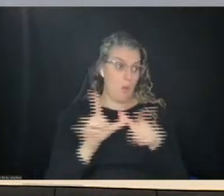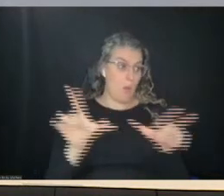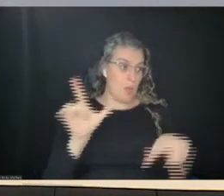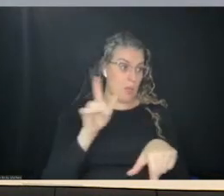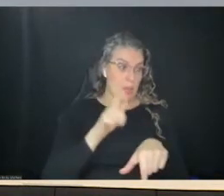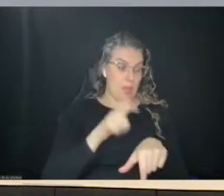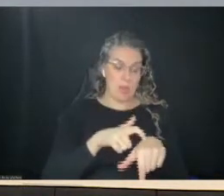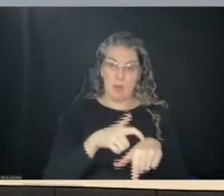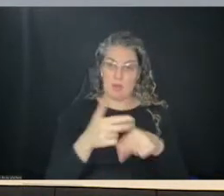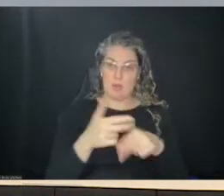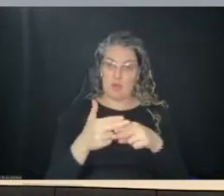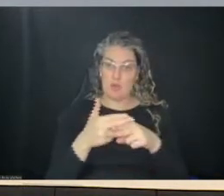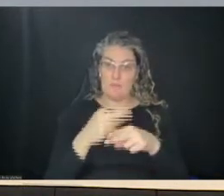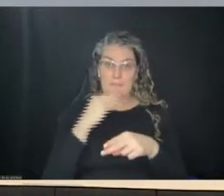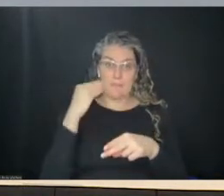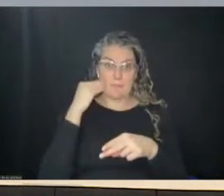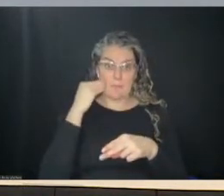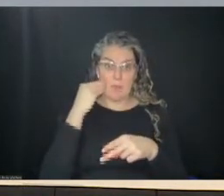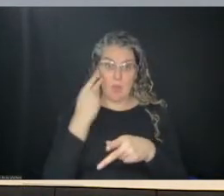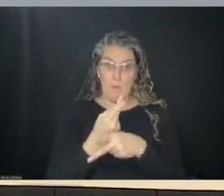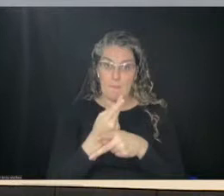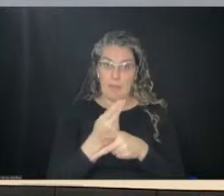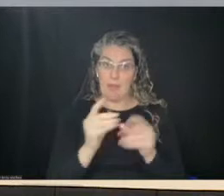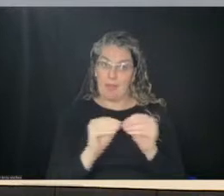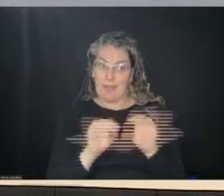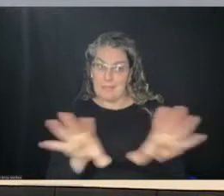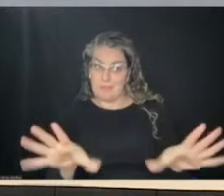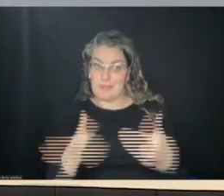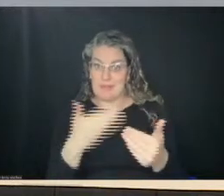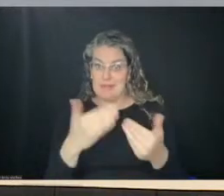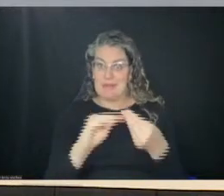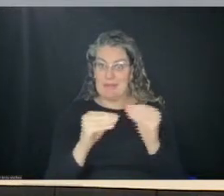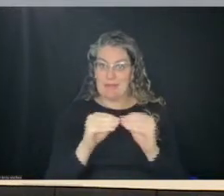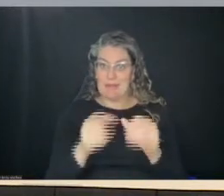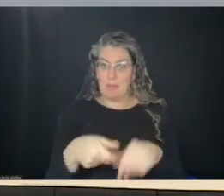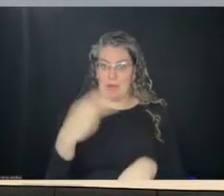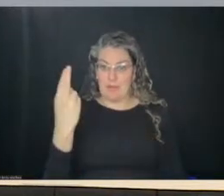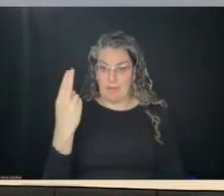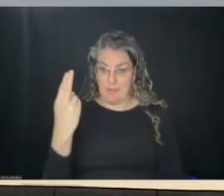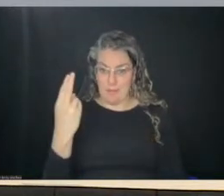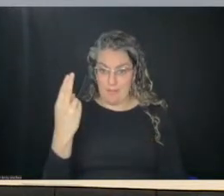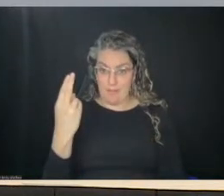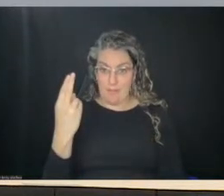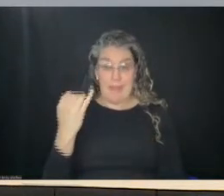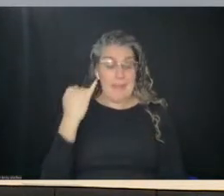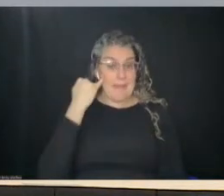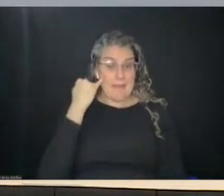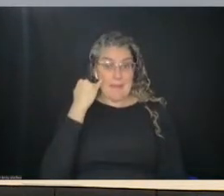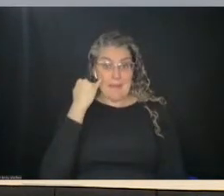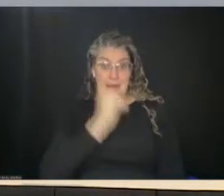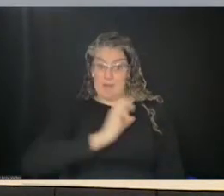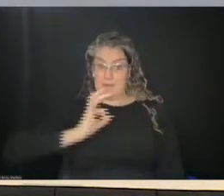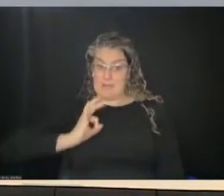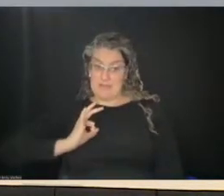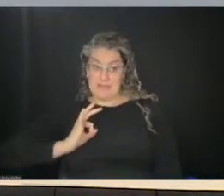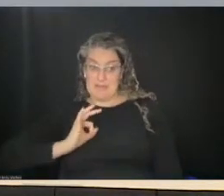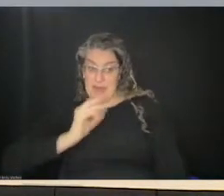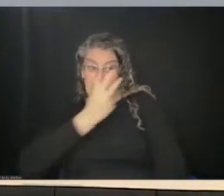if some of these staff are not vaccinated, testing will be an important component for